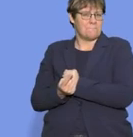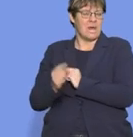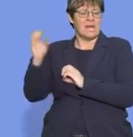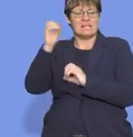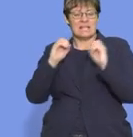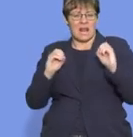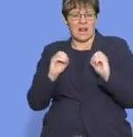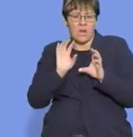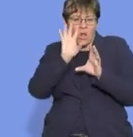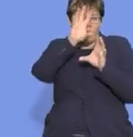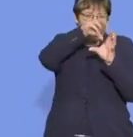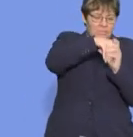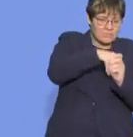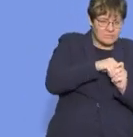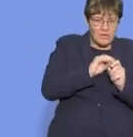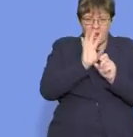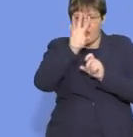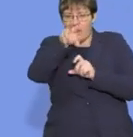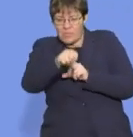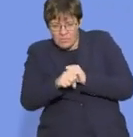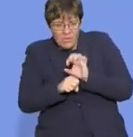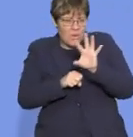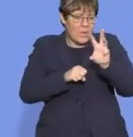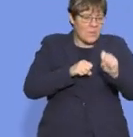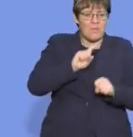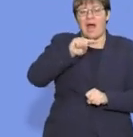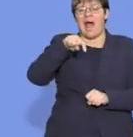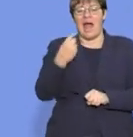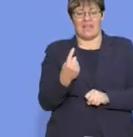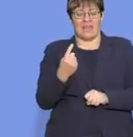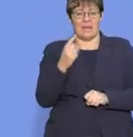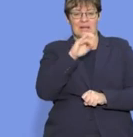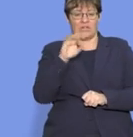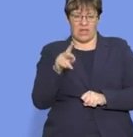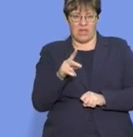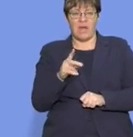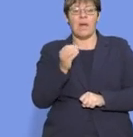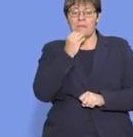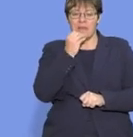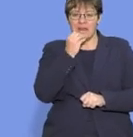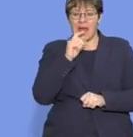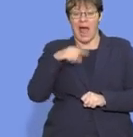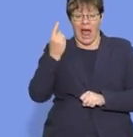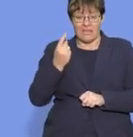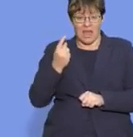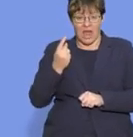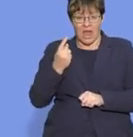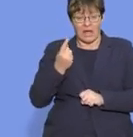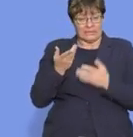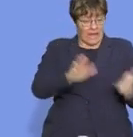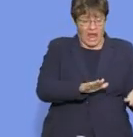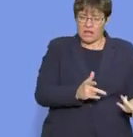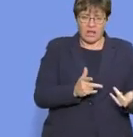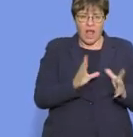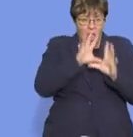cells engulfed other bacteria and did not digest them, and the other bacteria kept on living inside